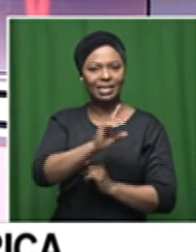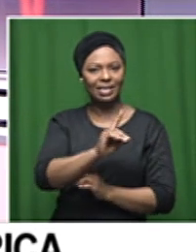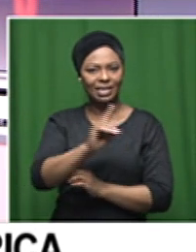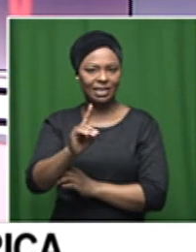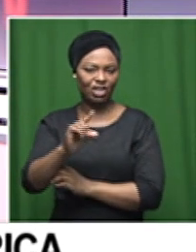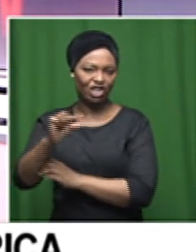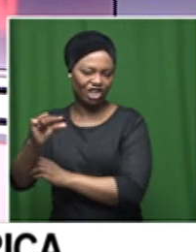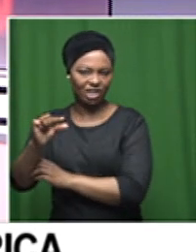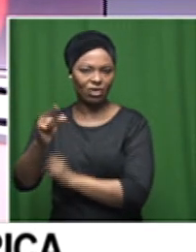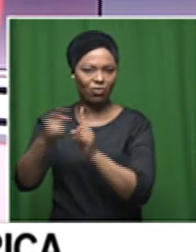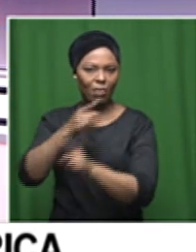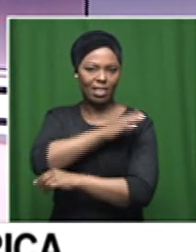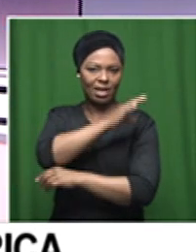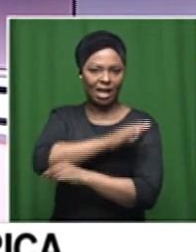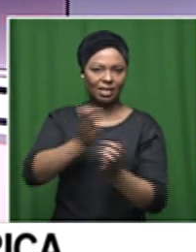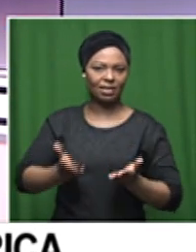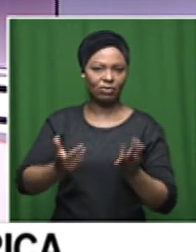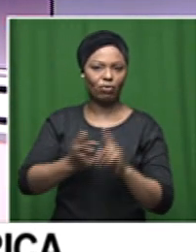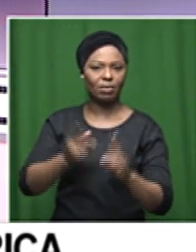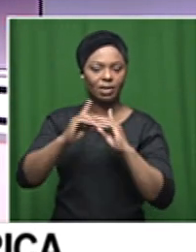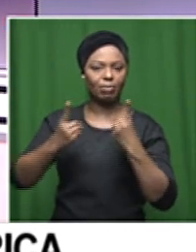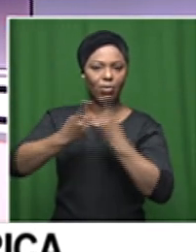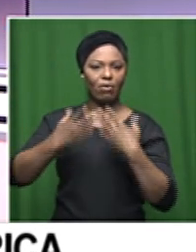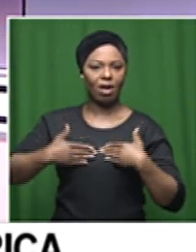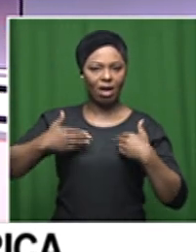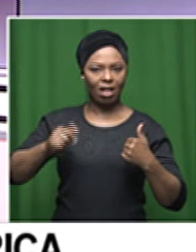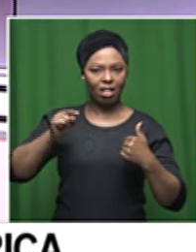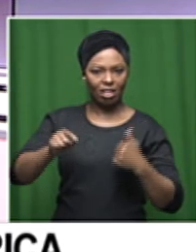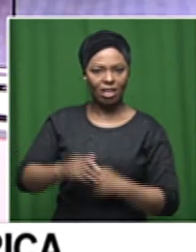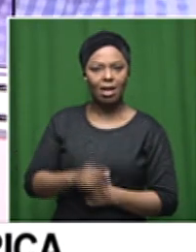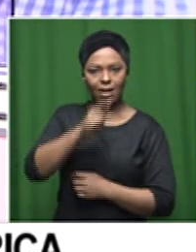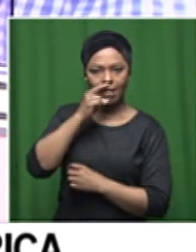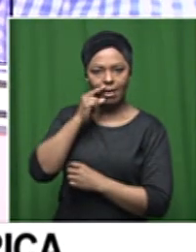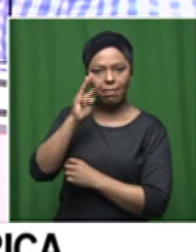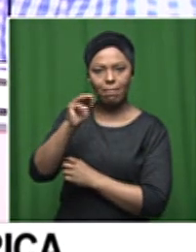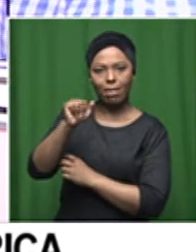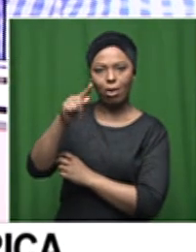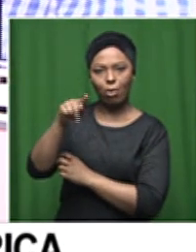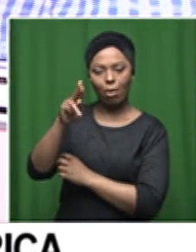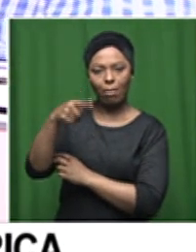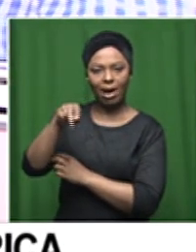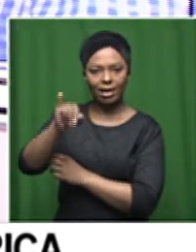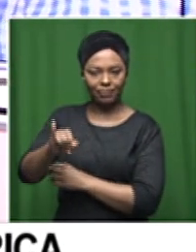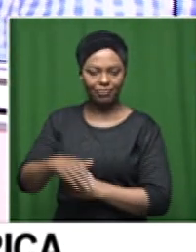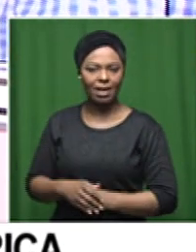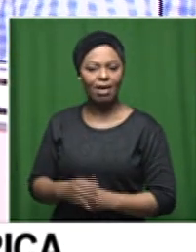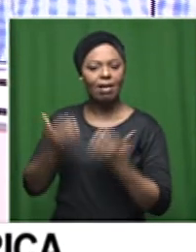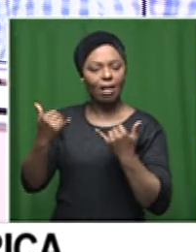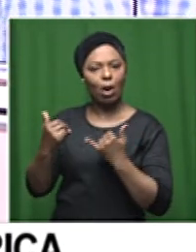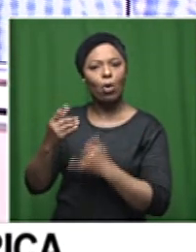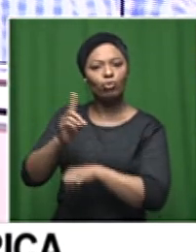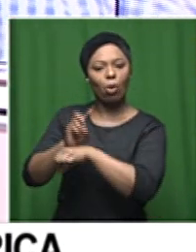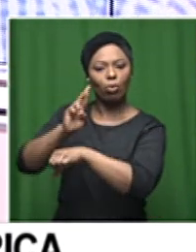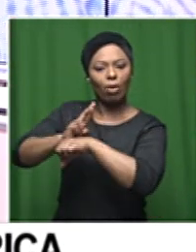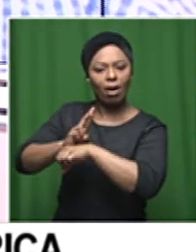Clinical Services from the Gauteng Department of Health, Dr. Stephen Mankopane. Thank you so much for joining us, Doc. I think let's jump into it.